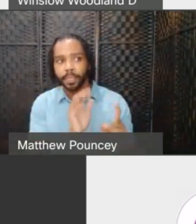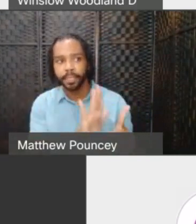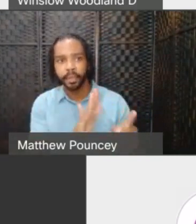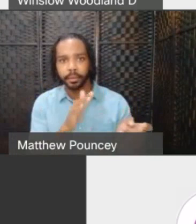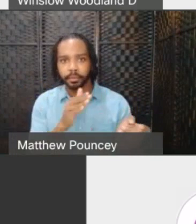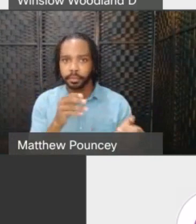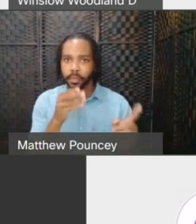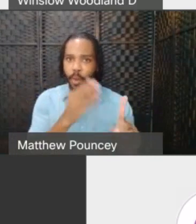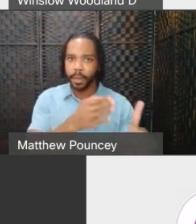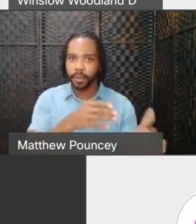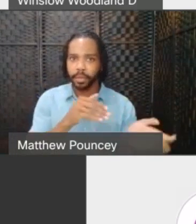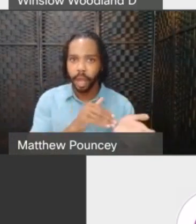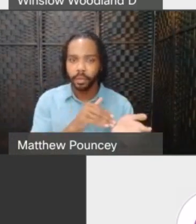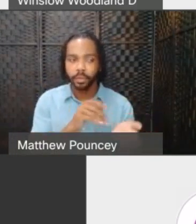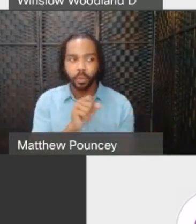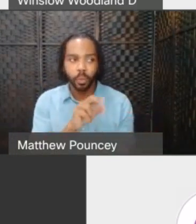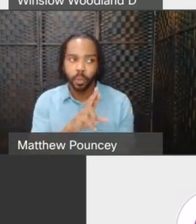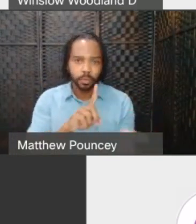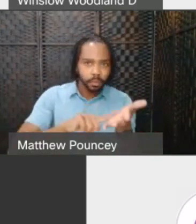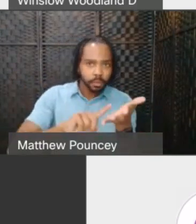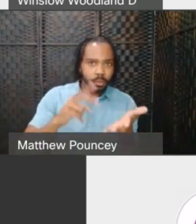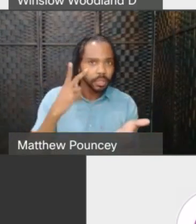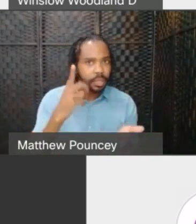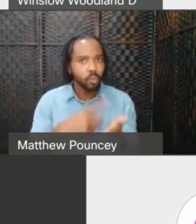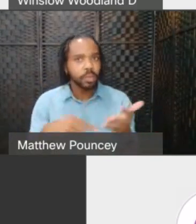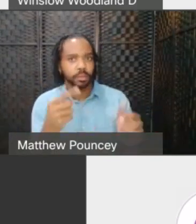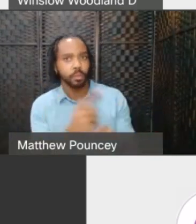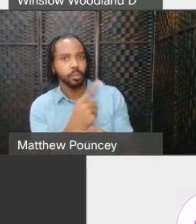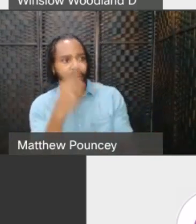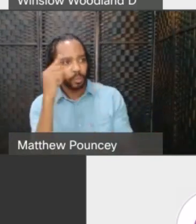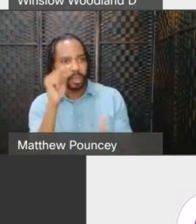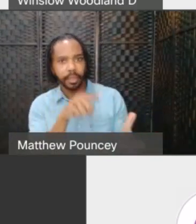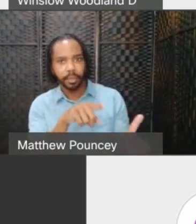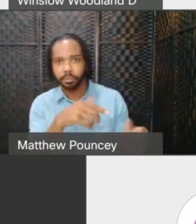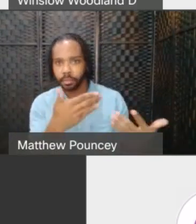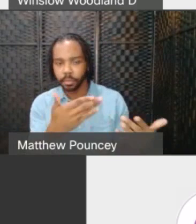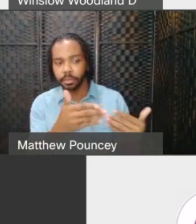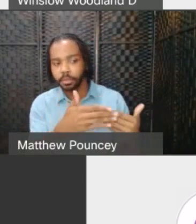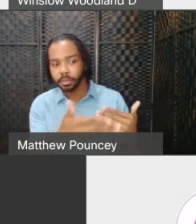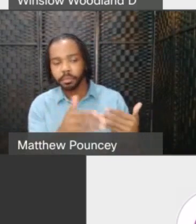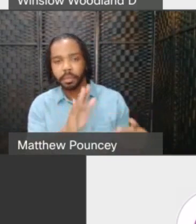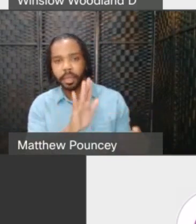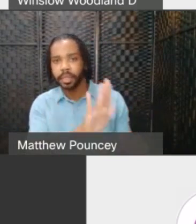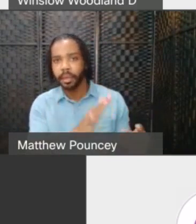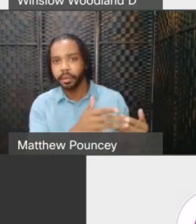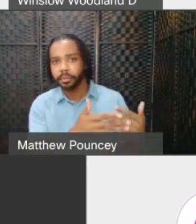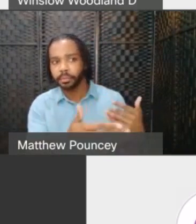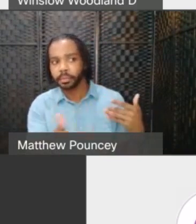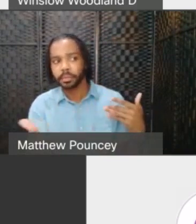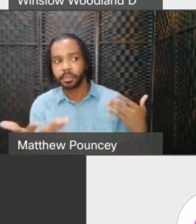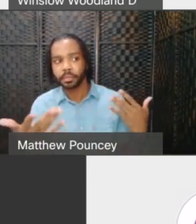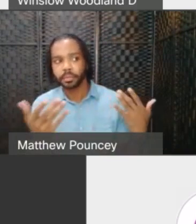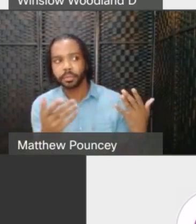how they can then, what would be appropriate for them as far as their pathway in becoming